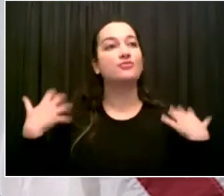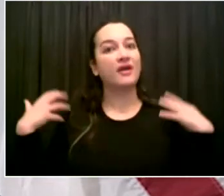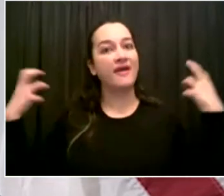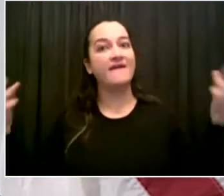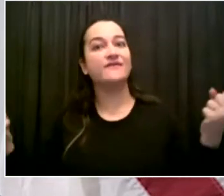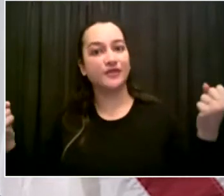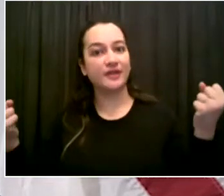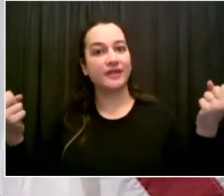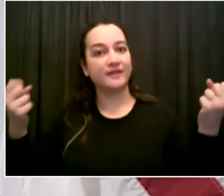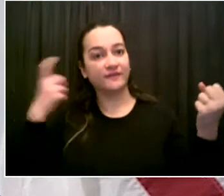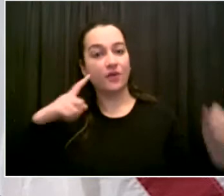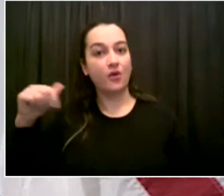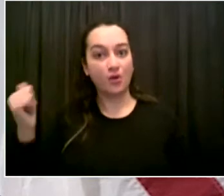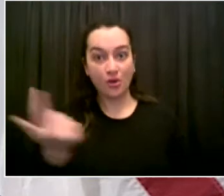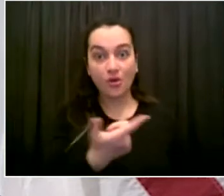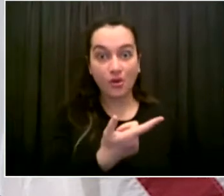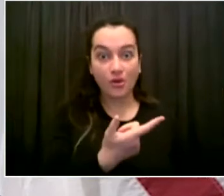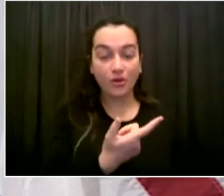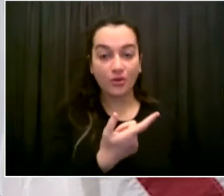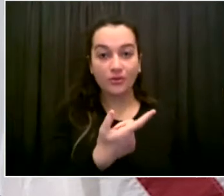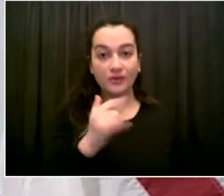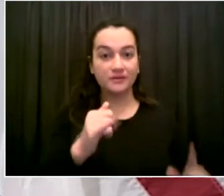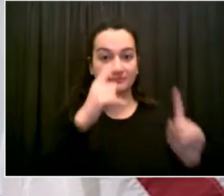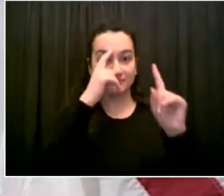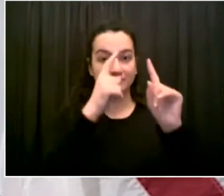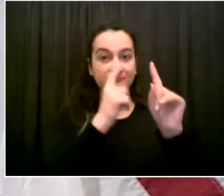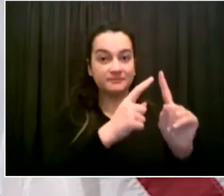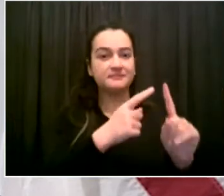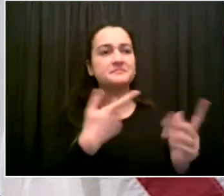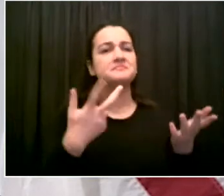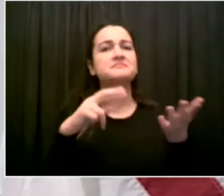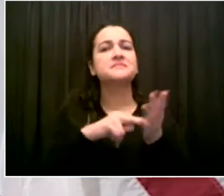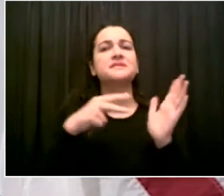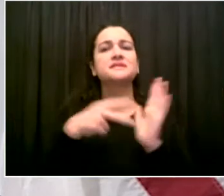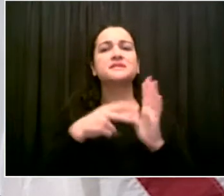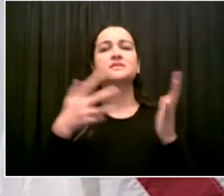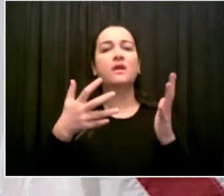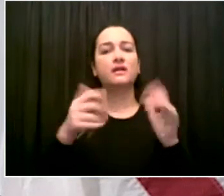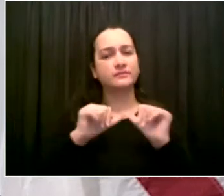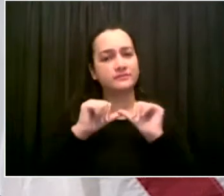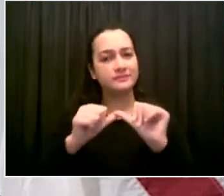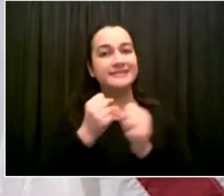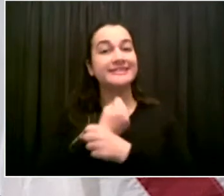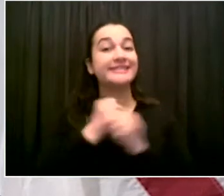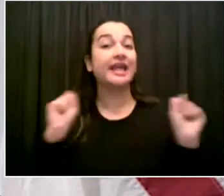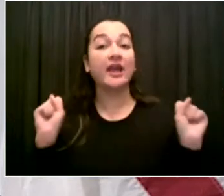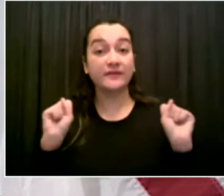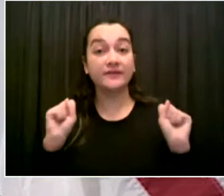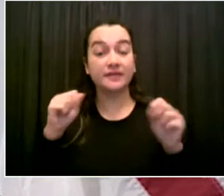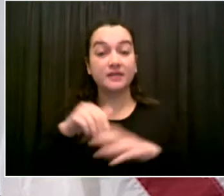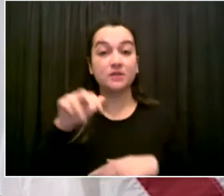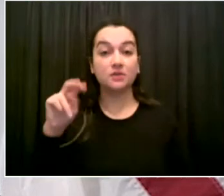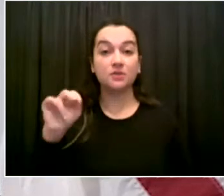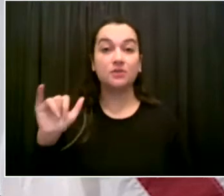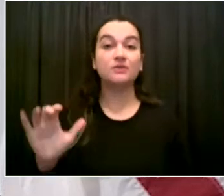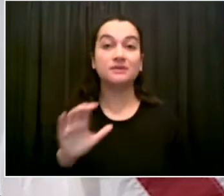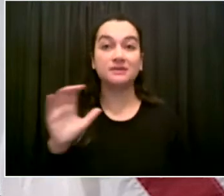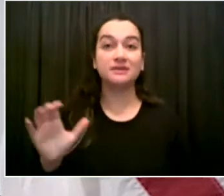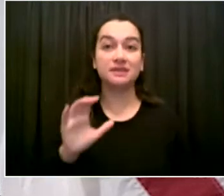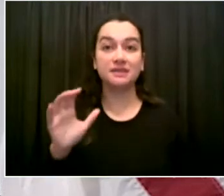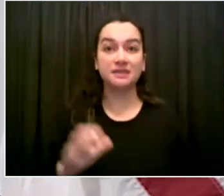to making sure people are safe from many, many challenges and from the unexpected. This is